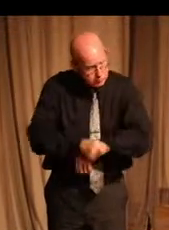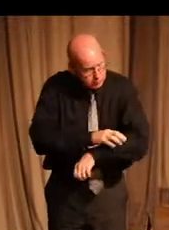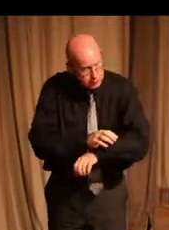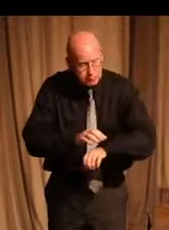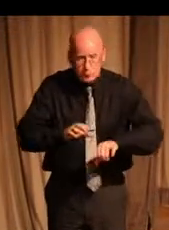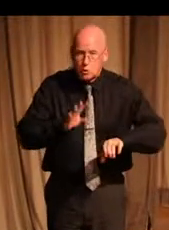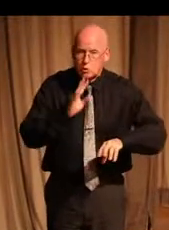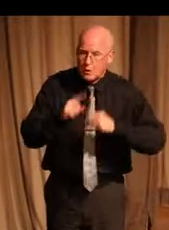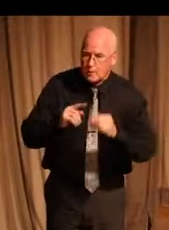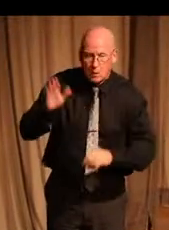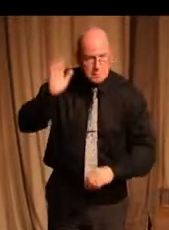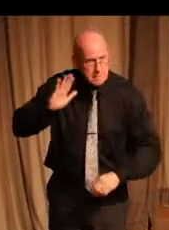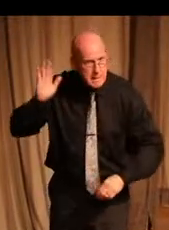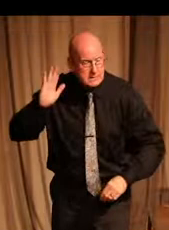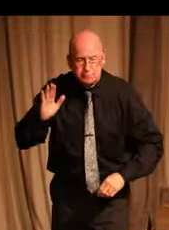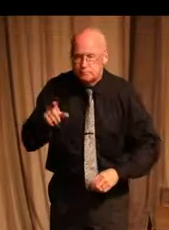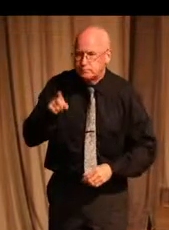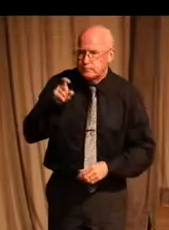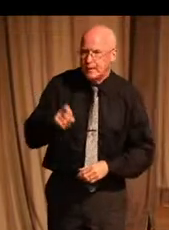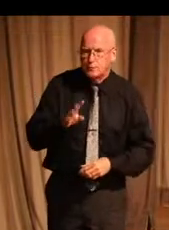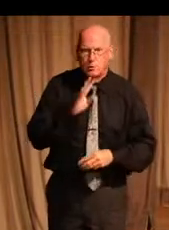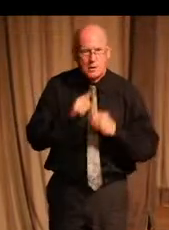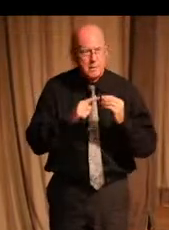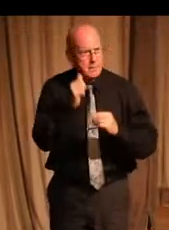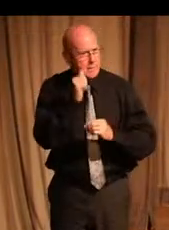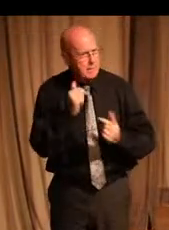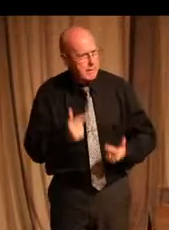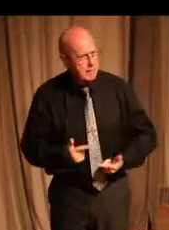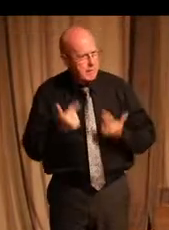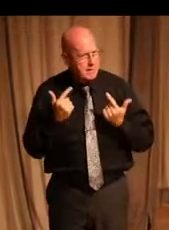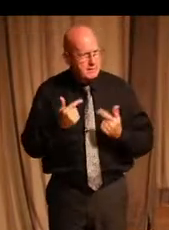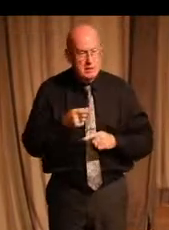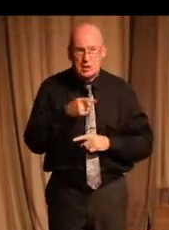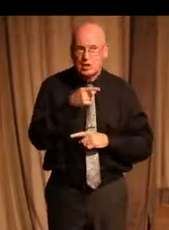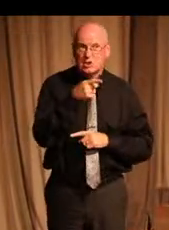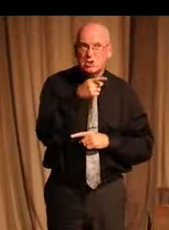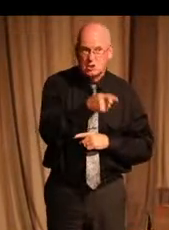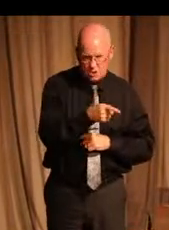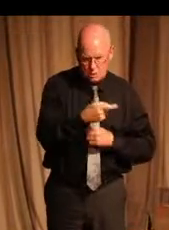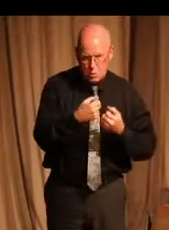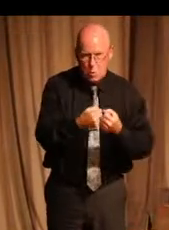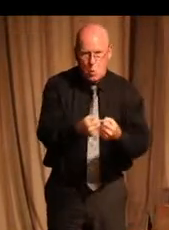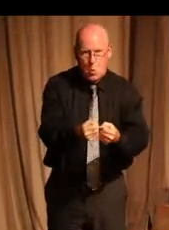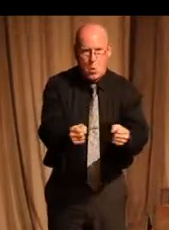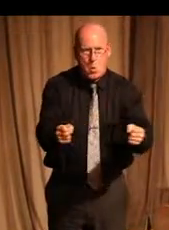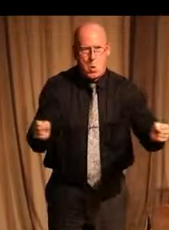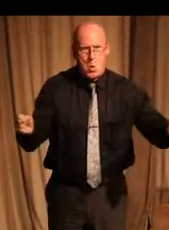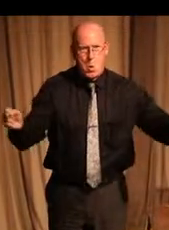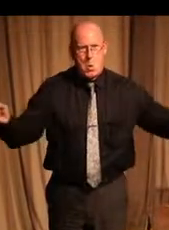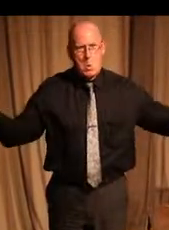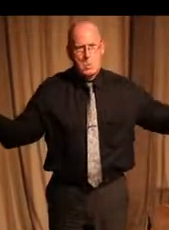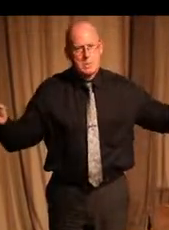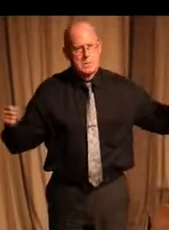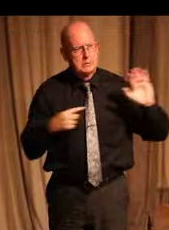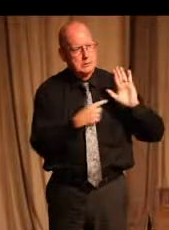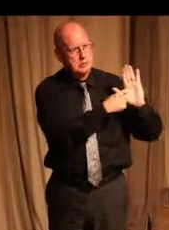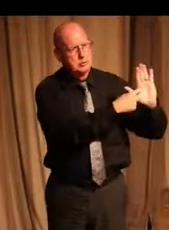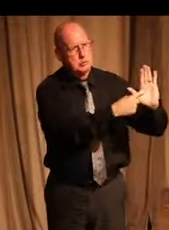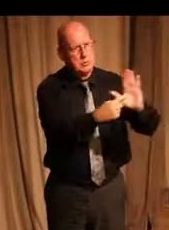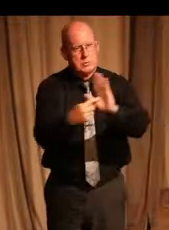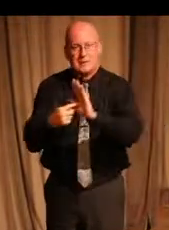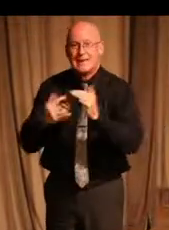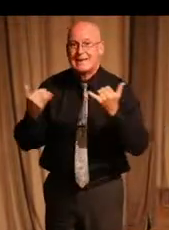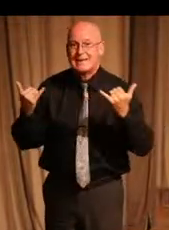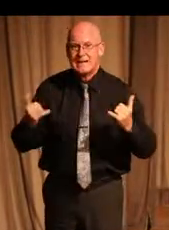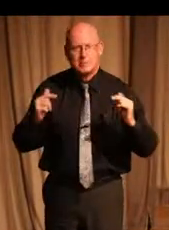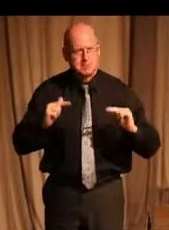about our past. We have to talk about our daily life. And she opens the door. And now it's